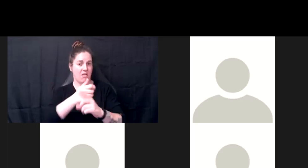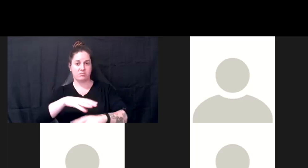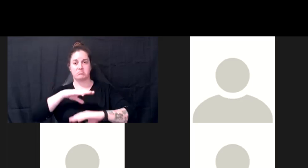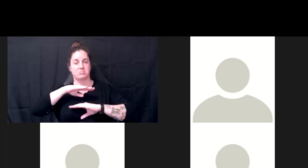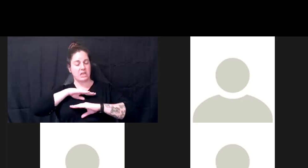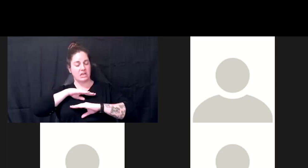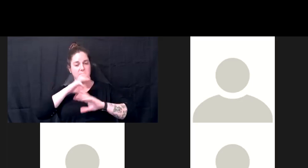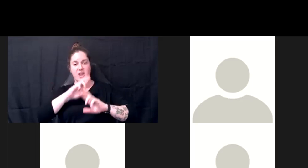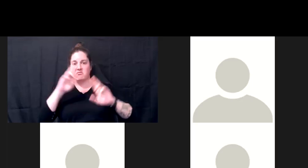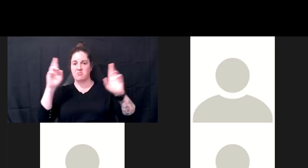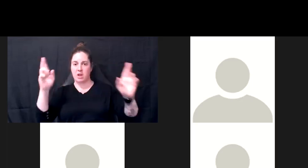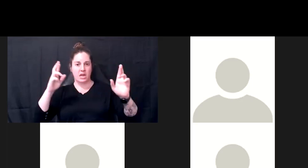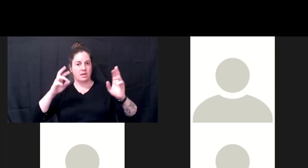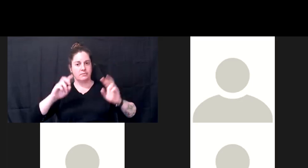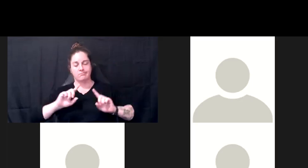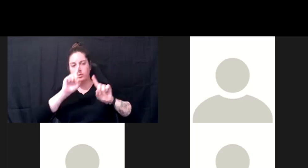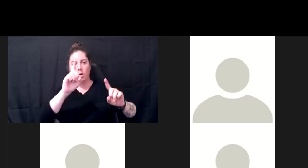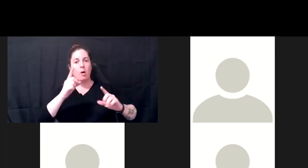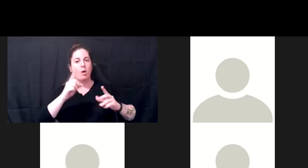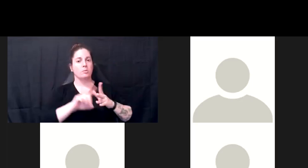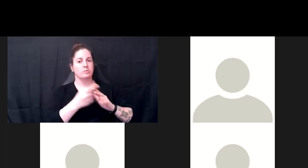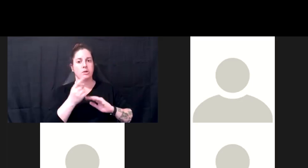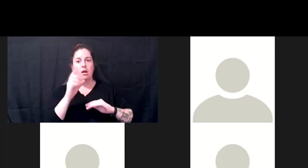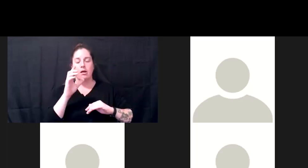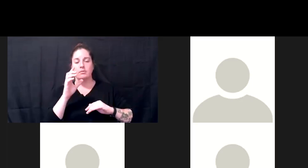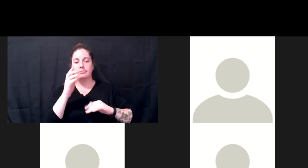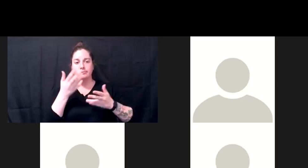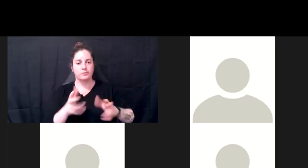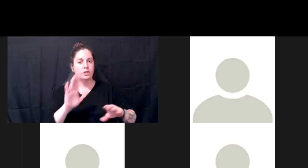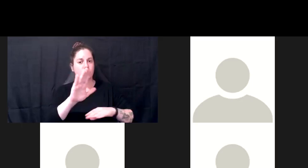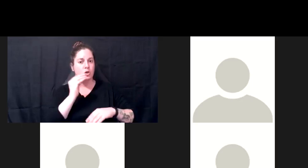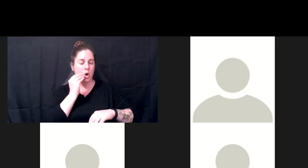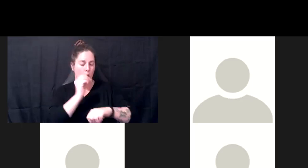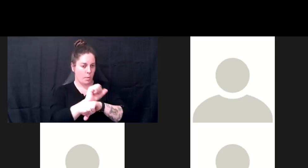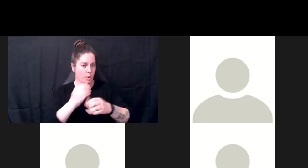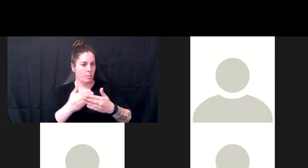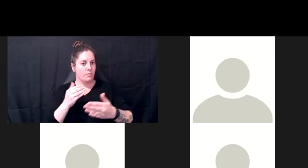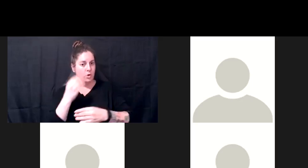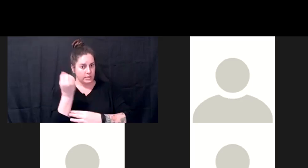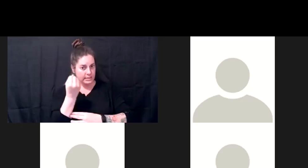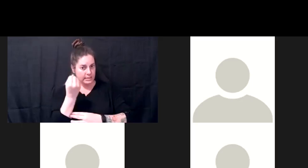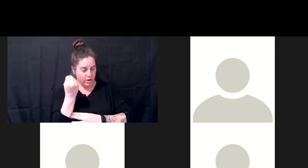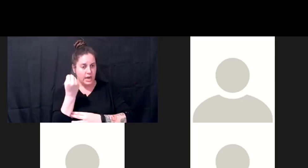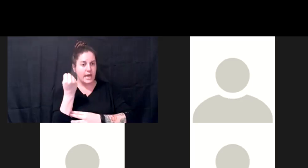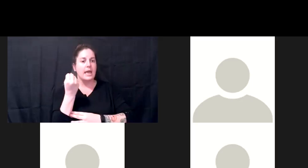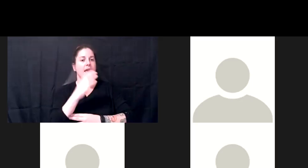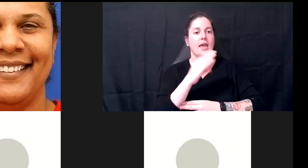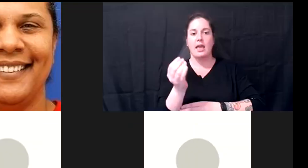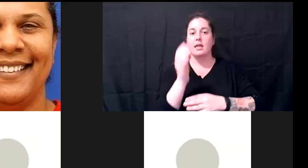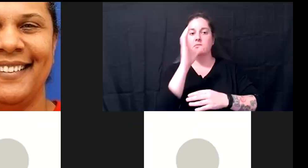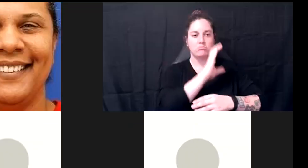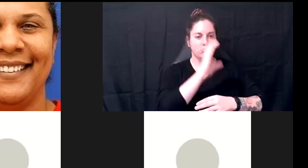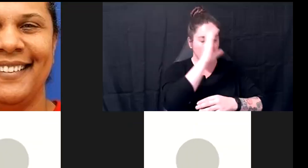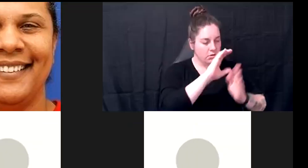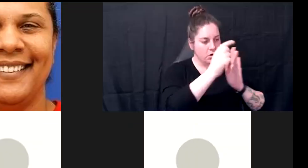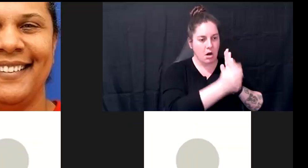get the assignments that are due by Saturday done, and you're ready to, start the process of finding an